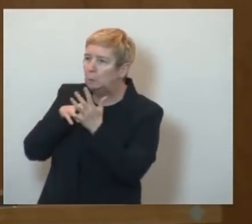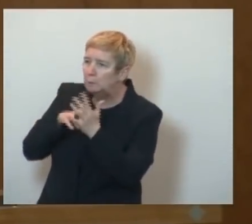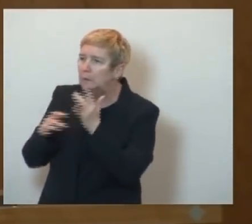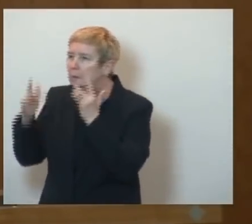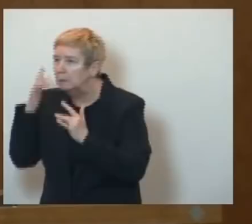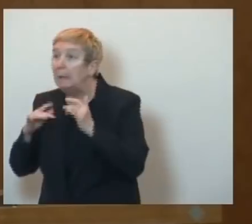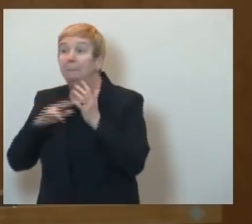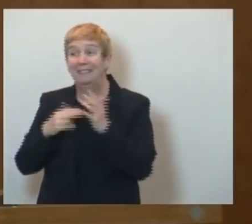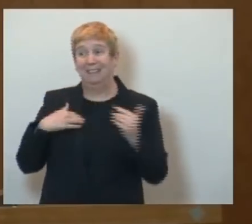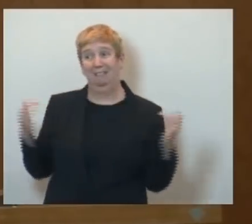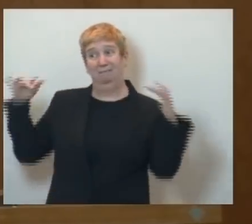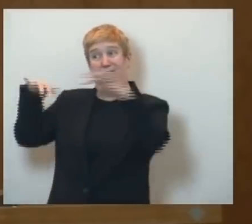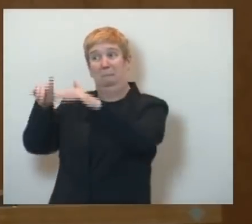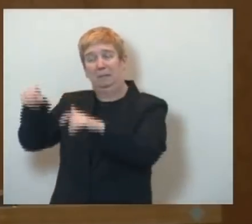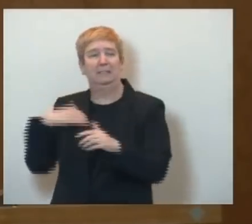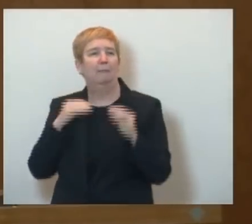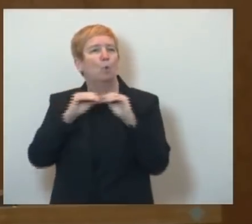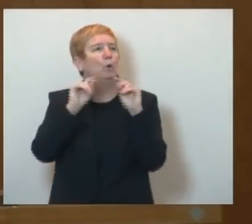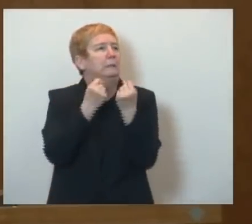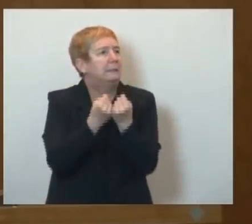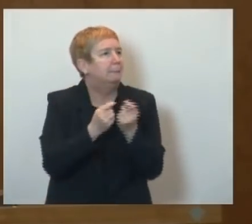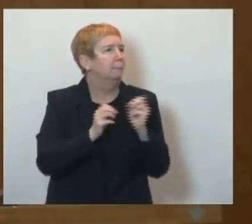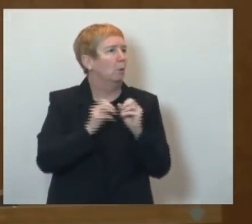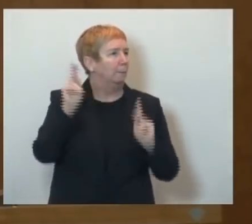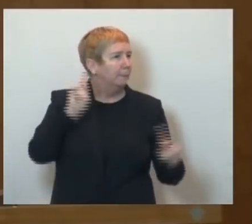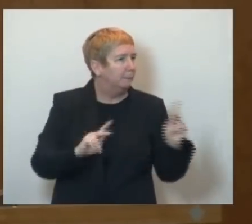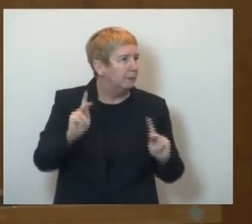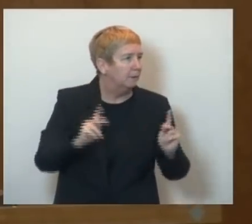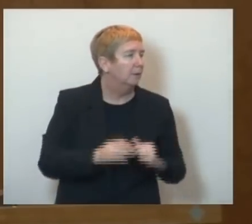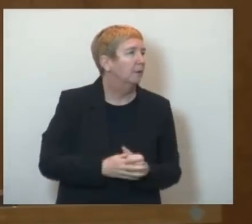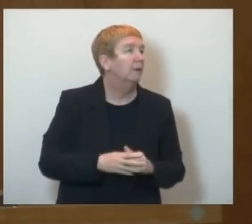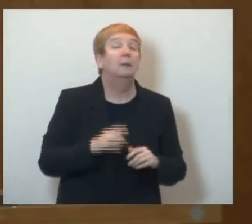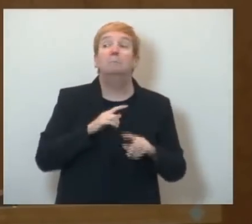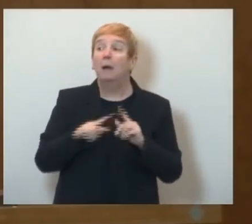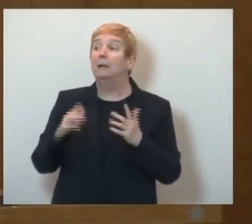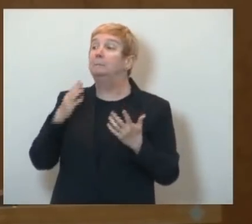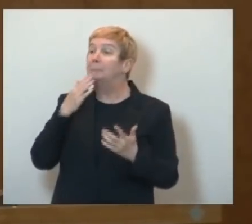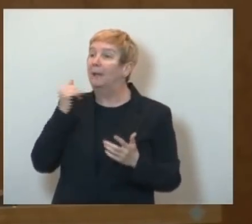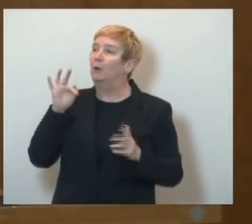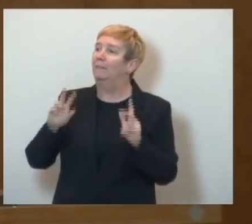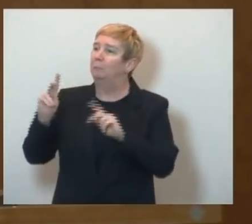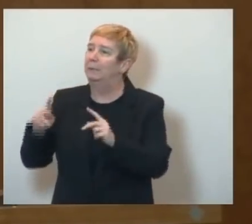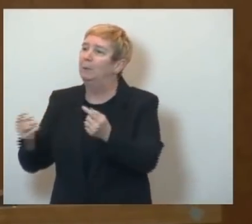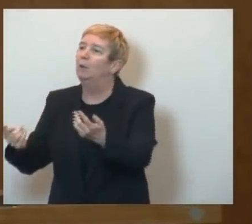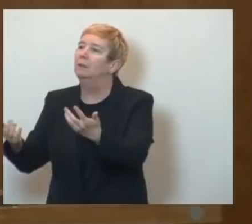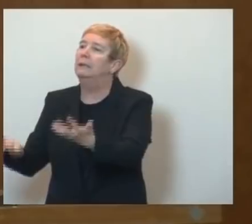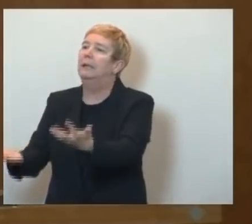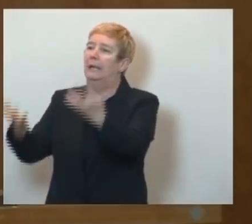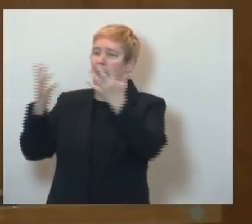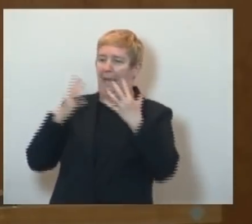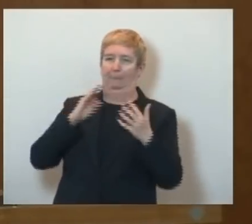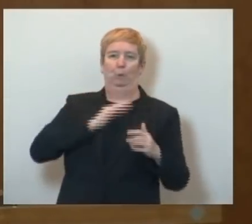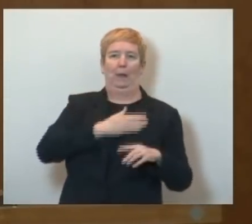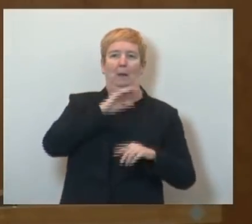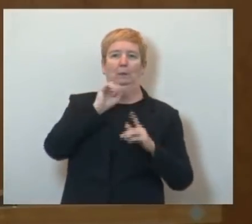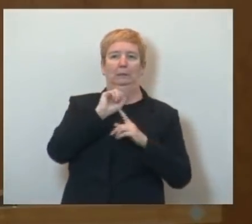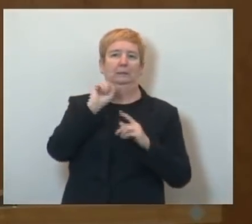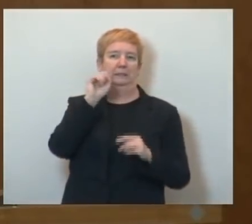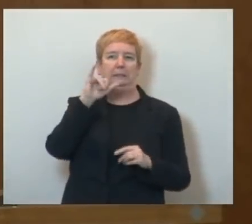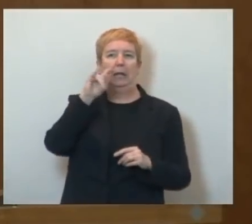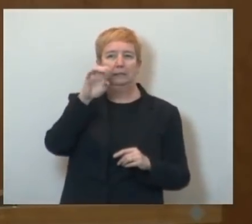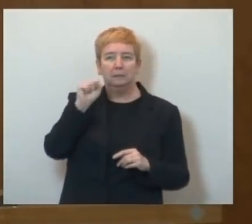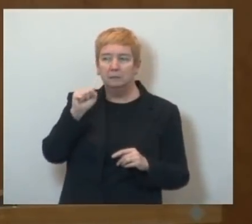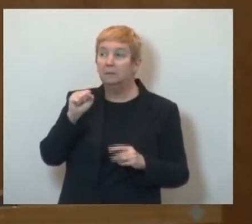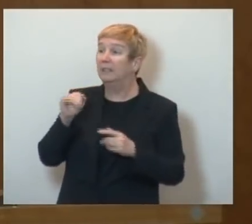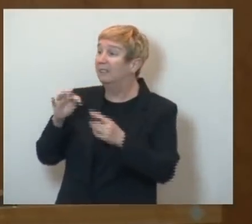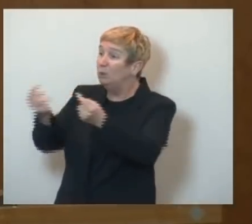better strategies to do that. But it would be better if people came to the sites that are still open, still there for you. We will